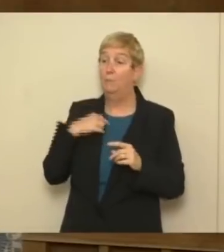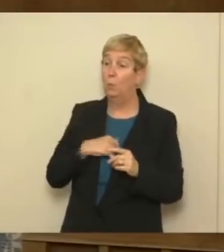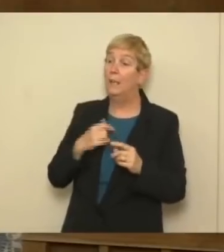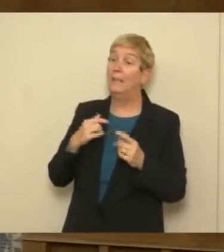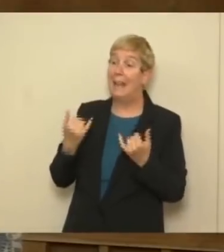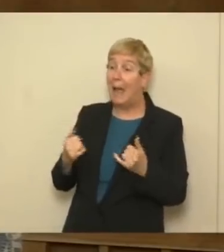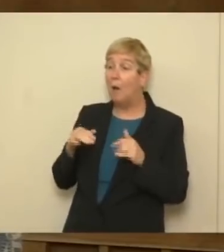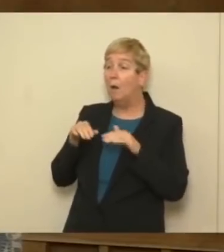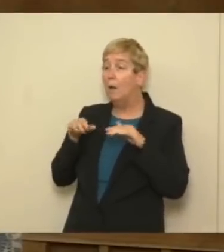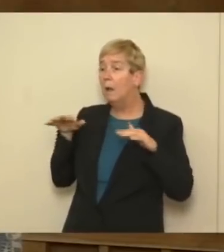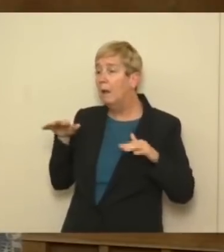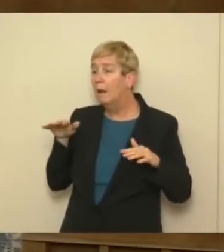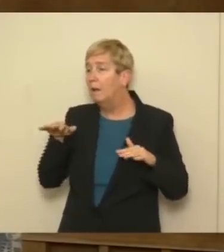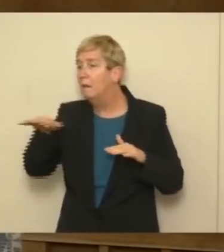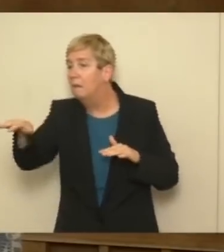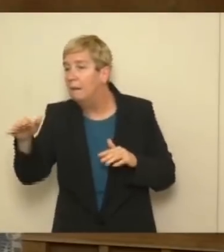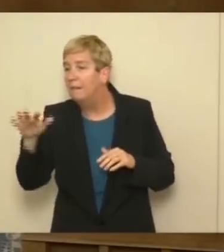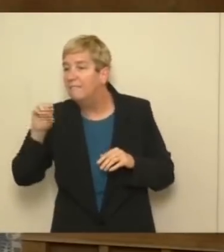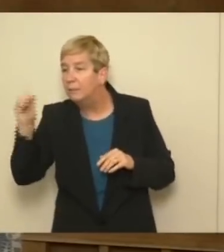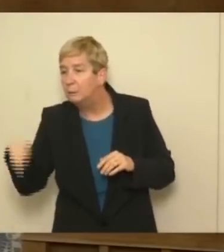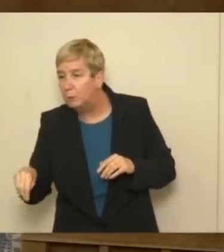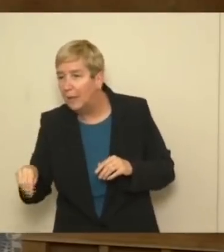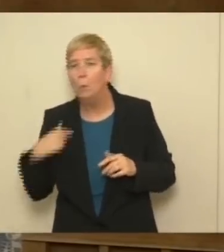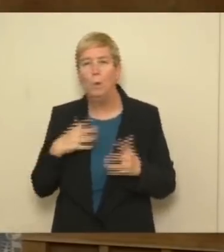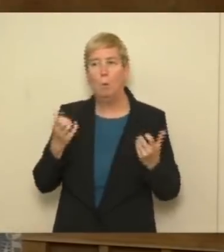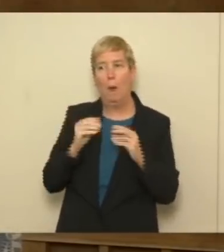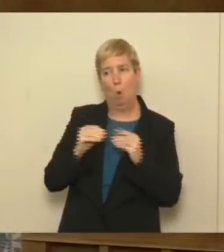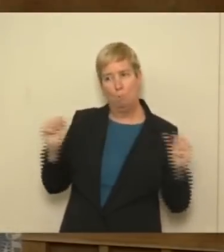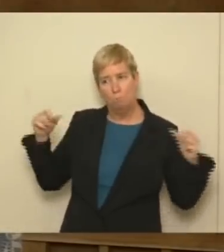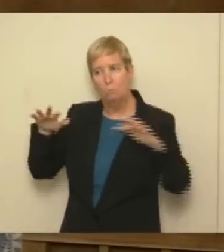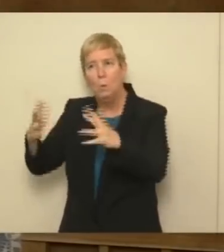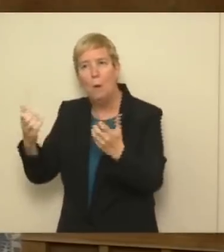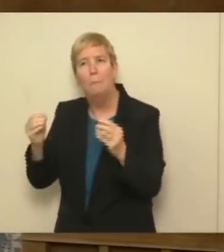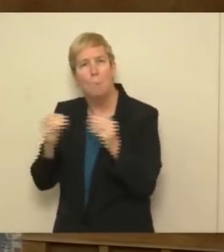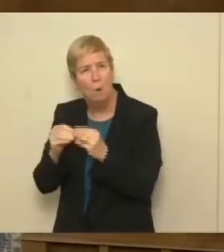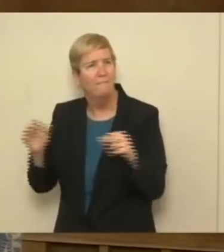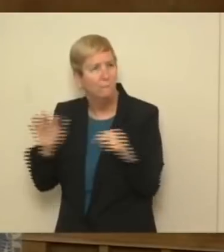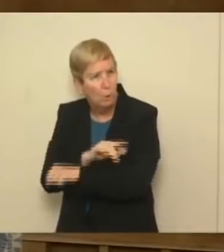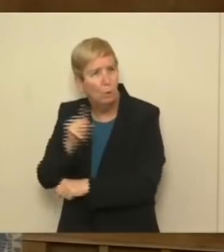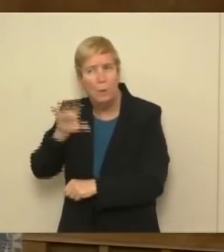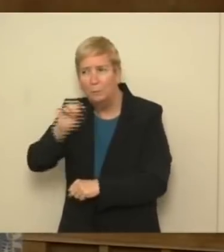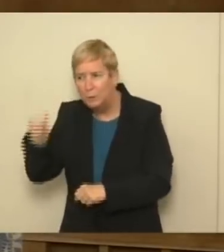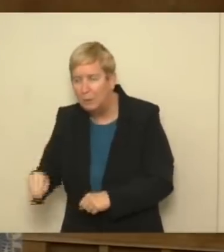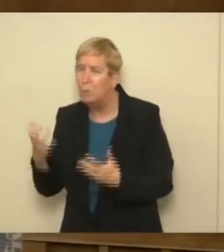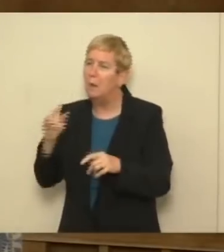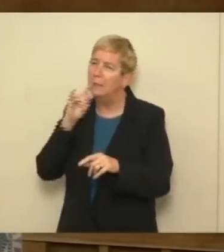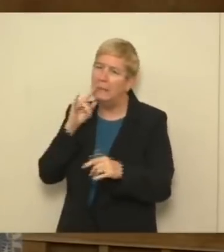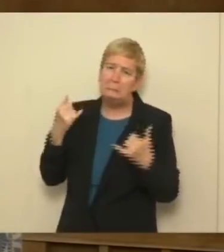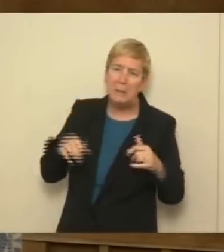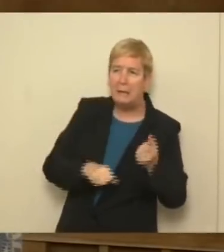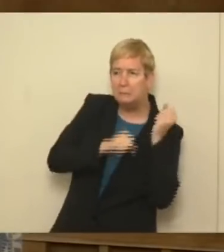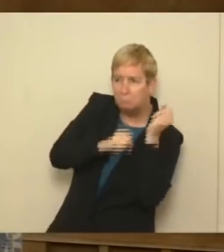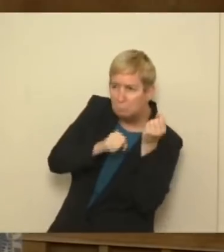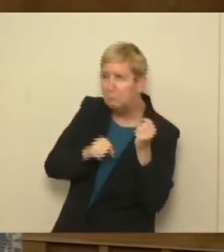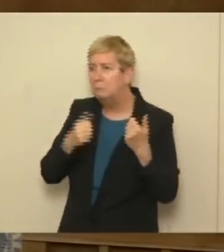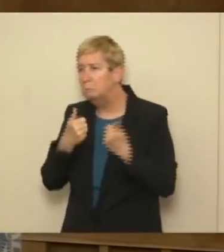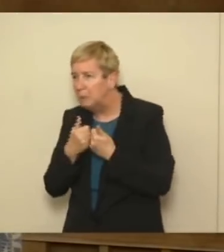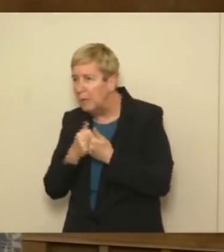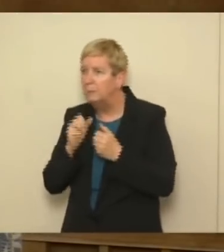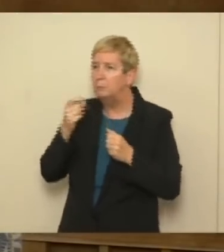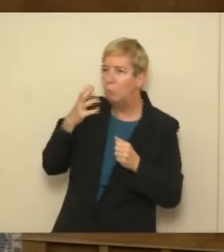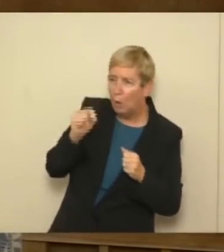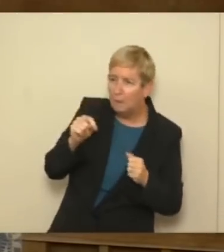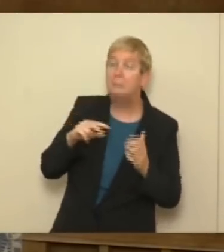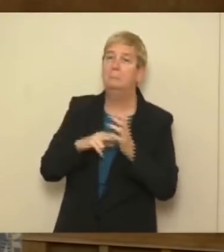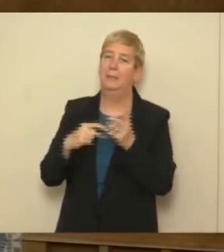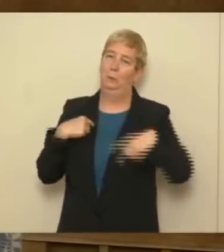integration model, we want to have our kids back on the ball field, we want to make sure that we're doing all we can to keep everyone safe, then we must do our part.